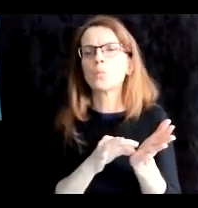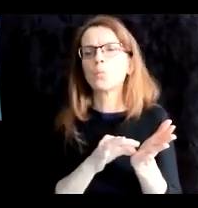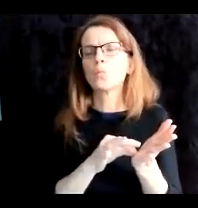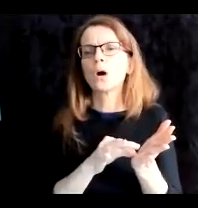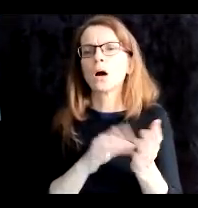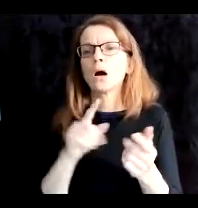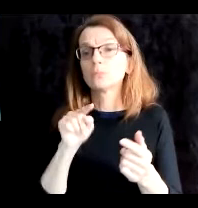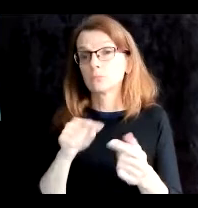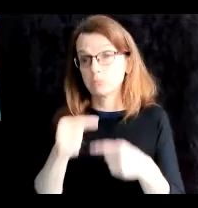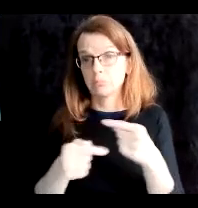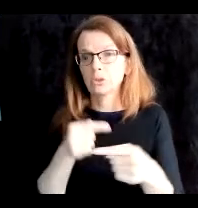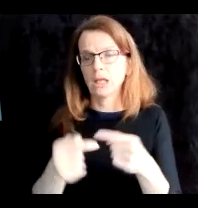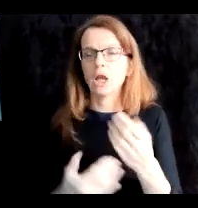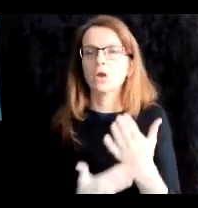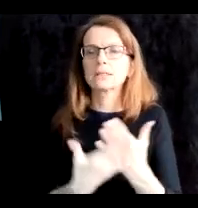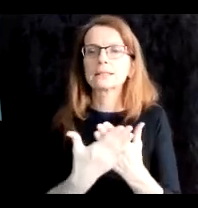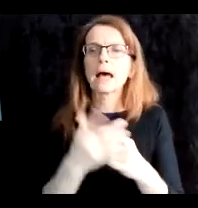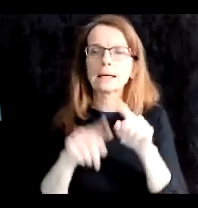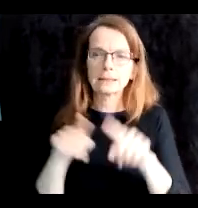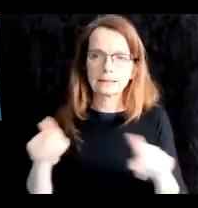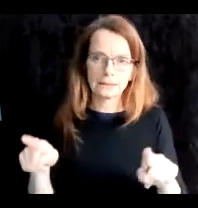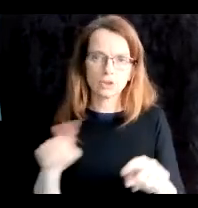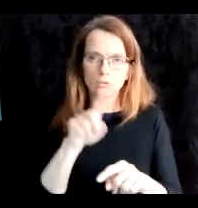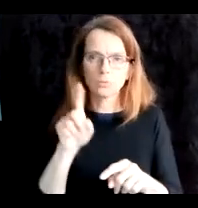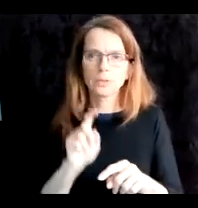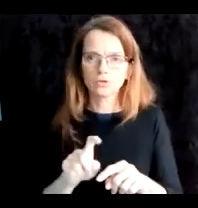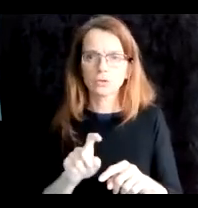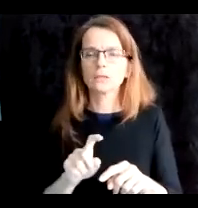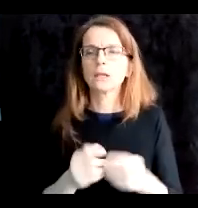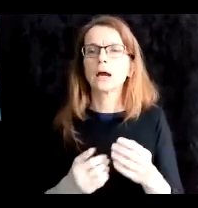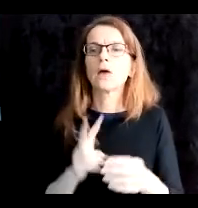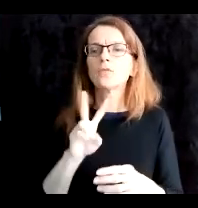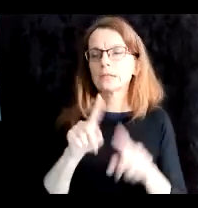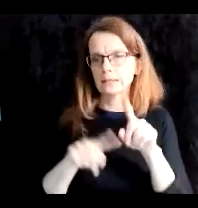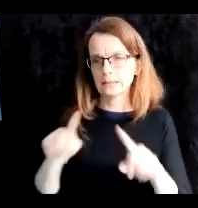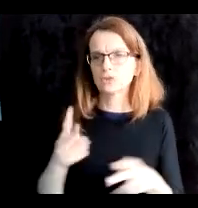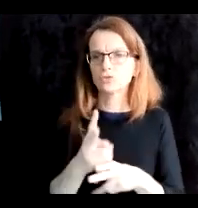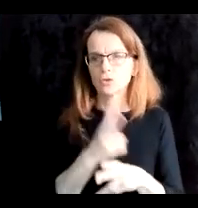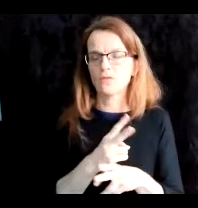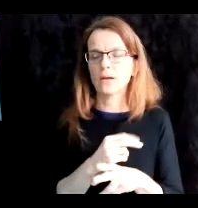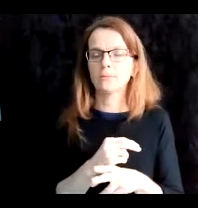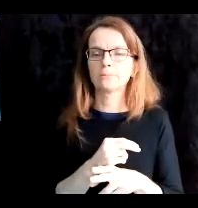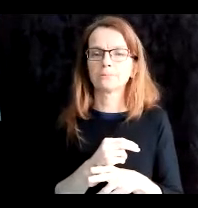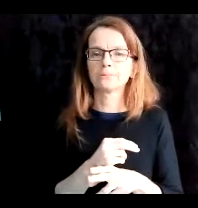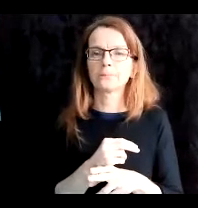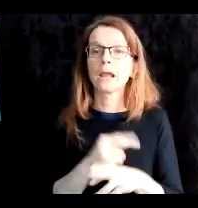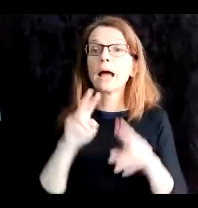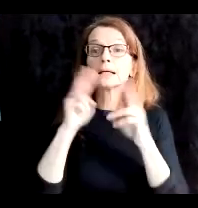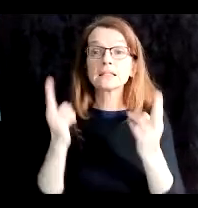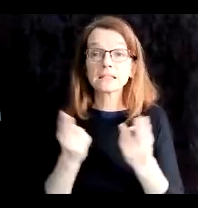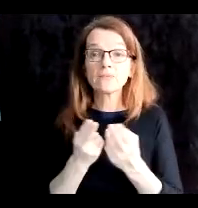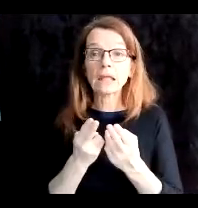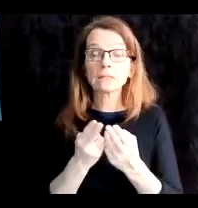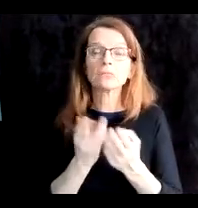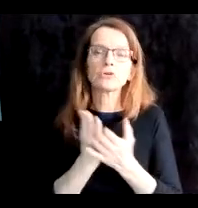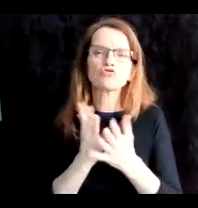the world is global. And Switzerland is one of the biggest tax havens in the world. And of